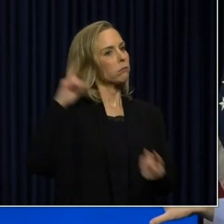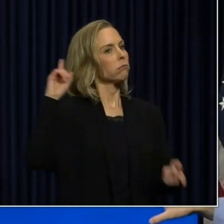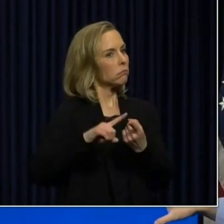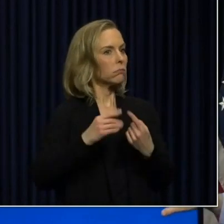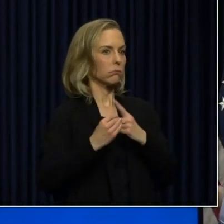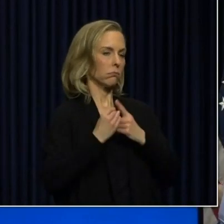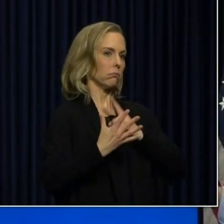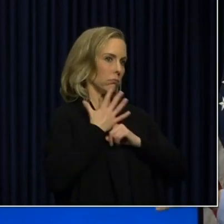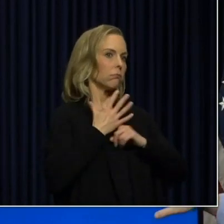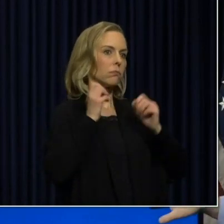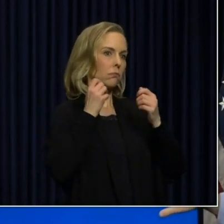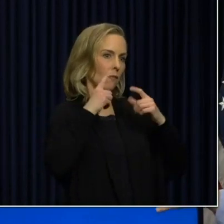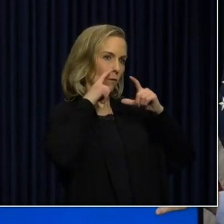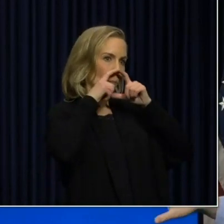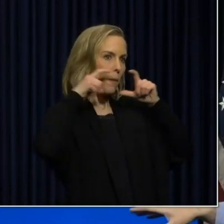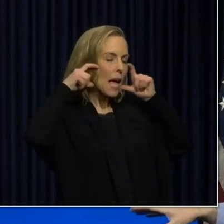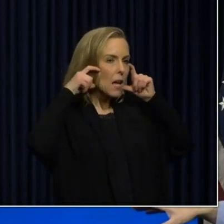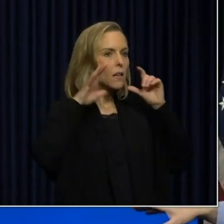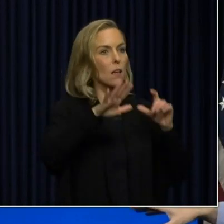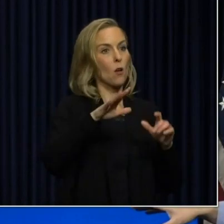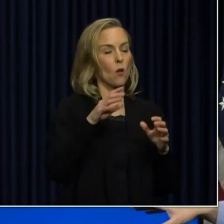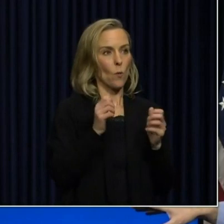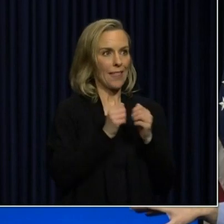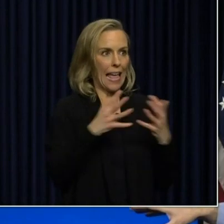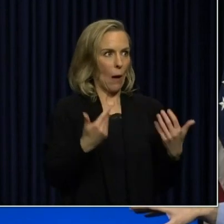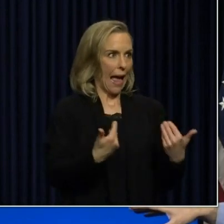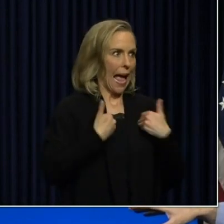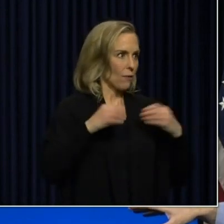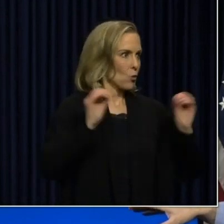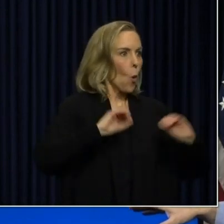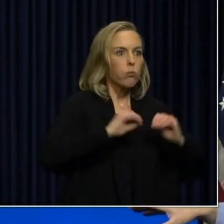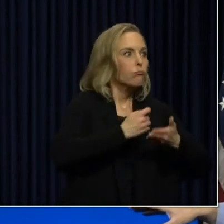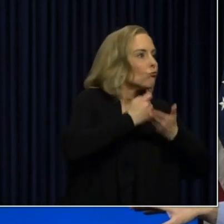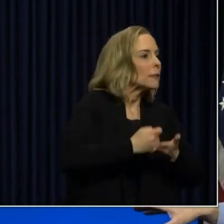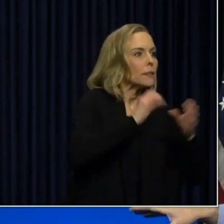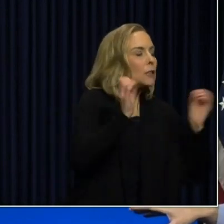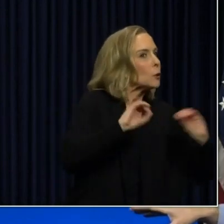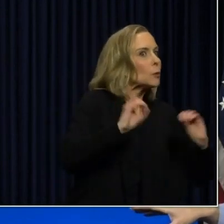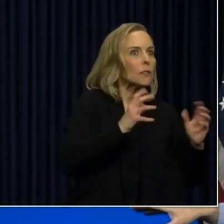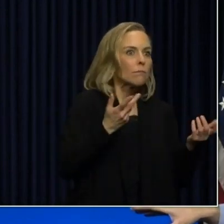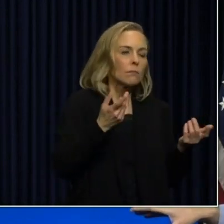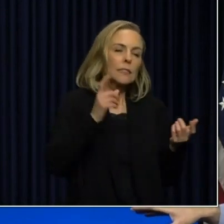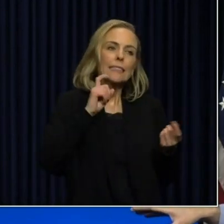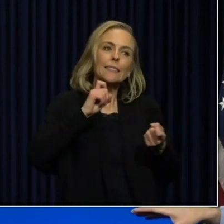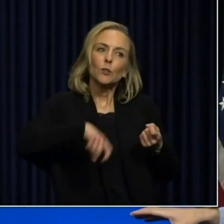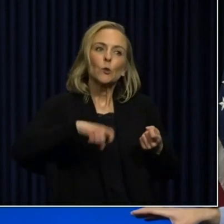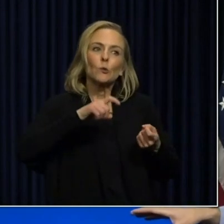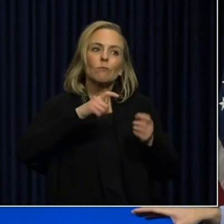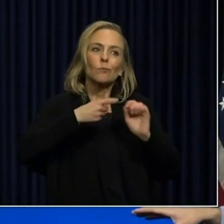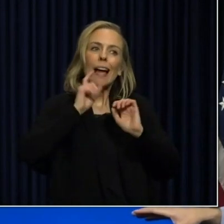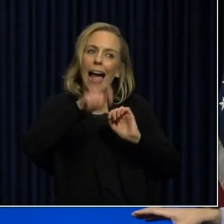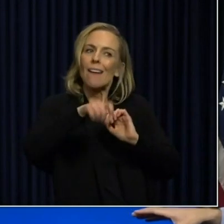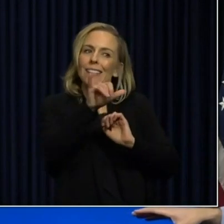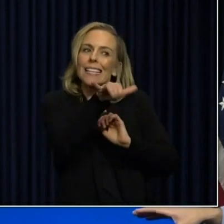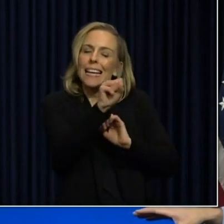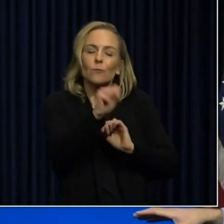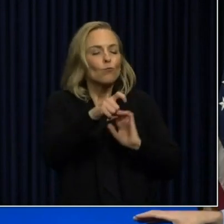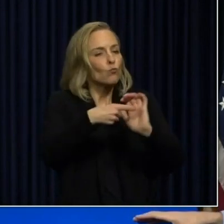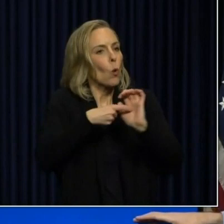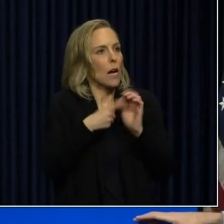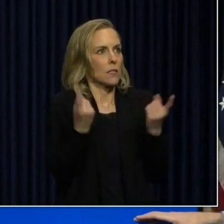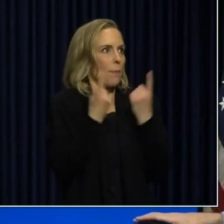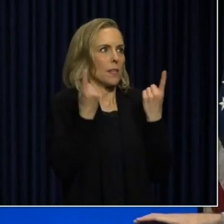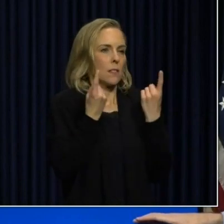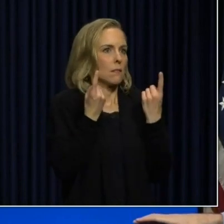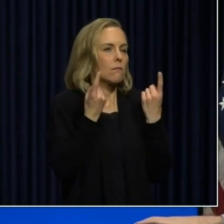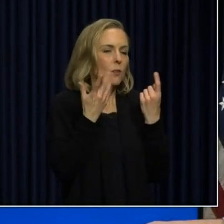a proven significant treatment, as we are able to reopen things, then yes, it's going to require something that's